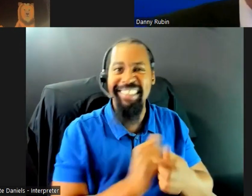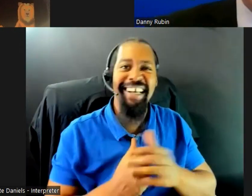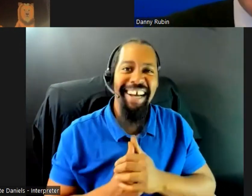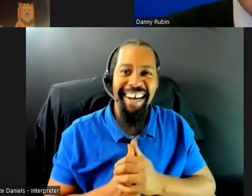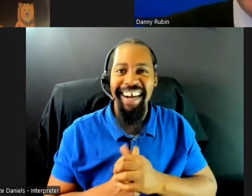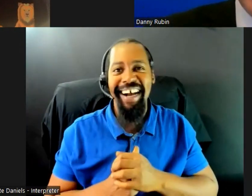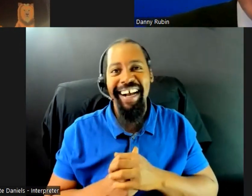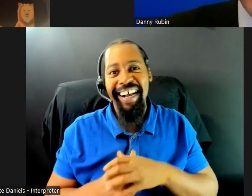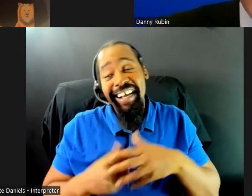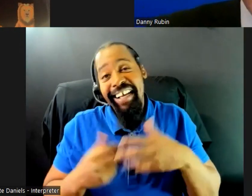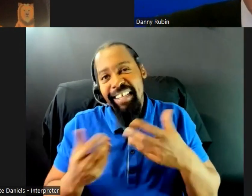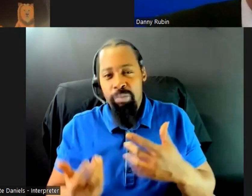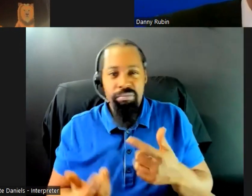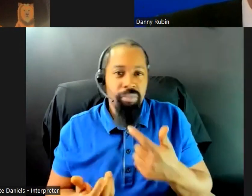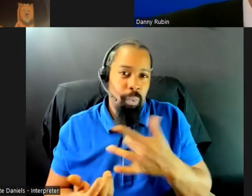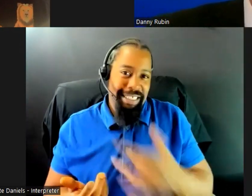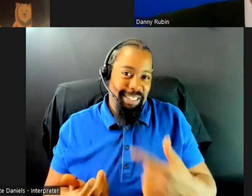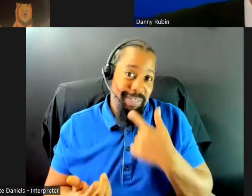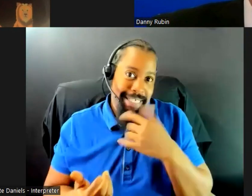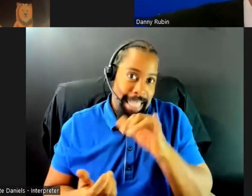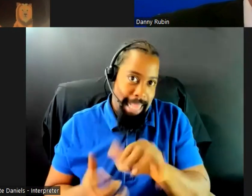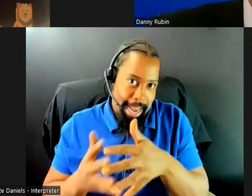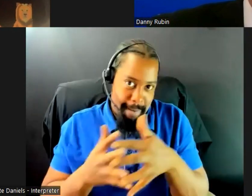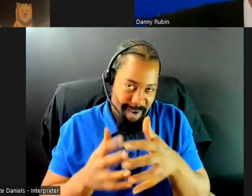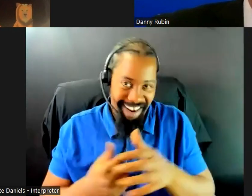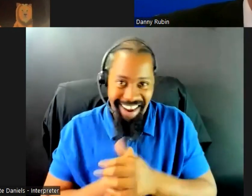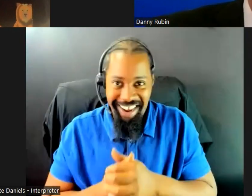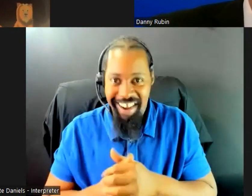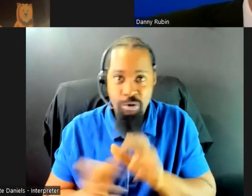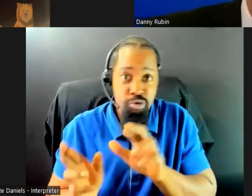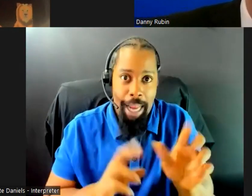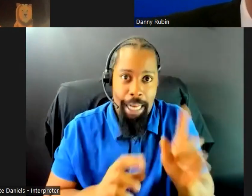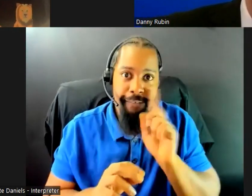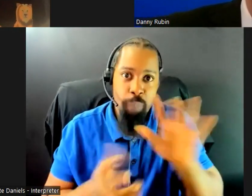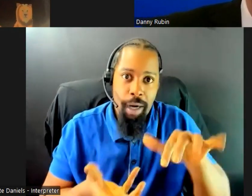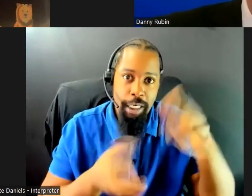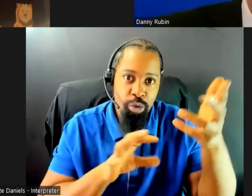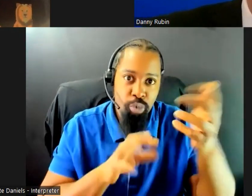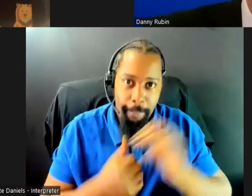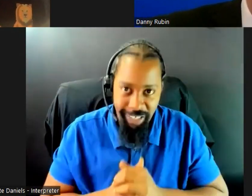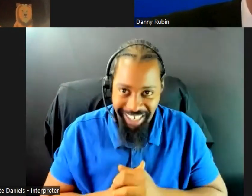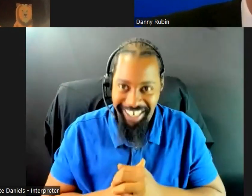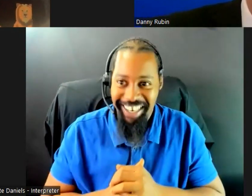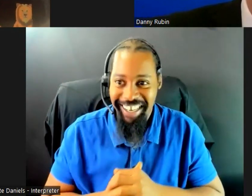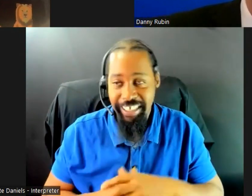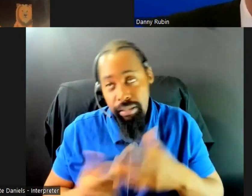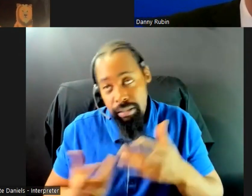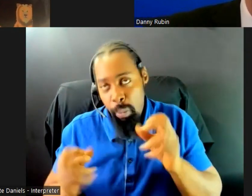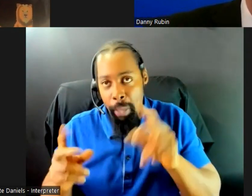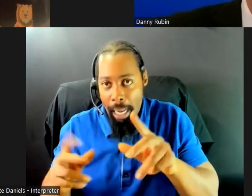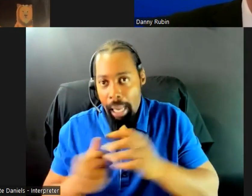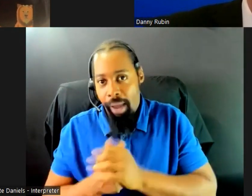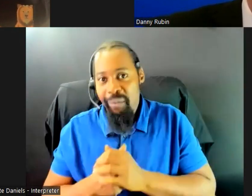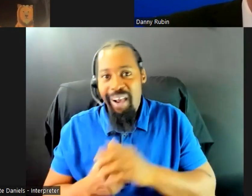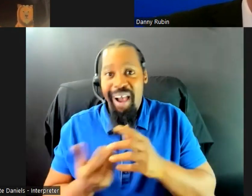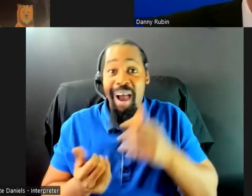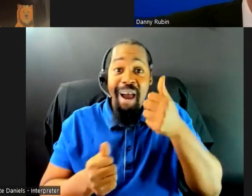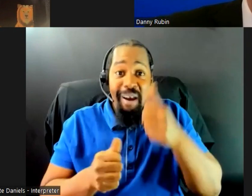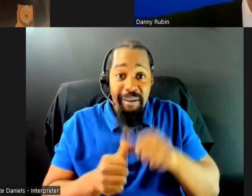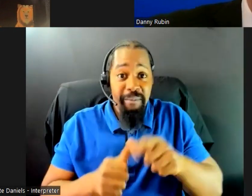disruption, especially right, to the United States. I remember the first time we came to a bridal market, some